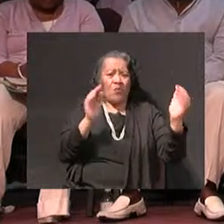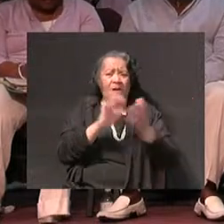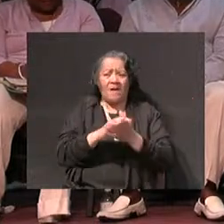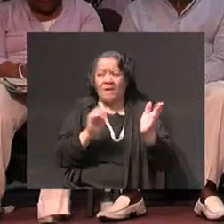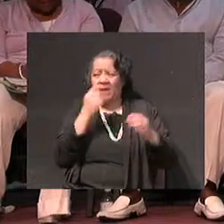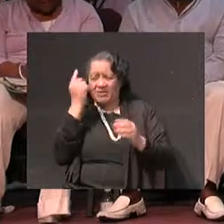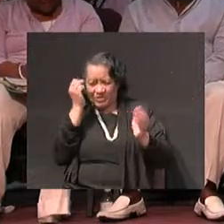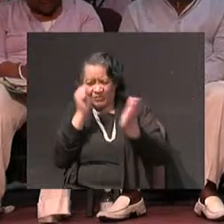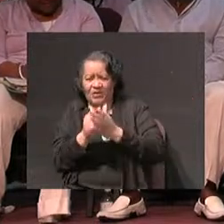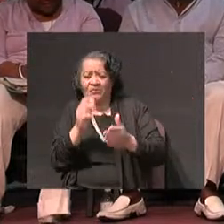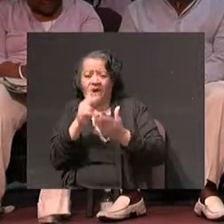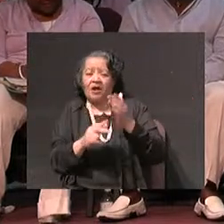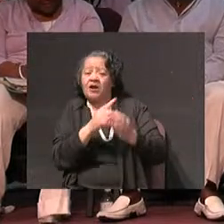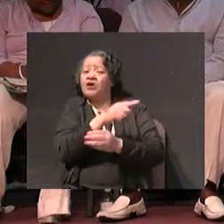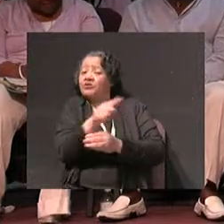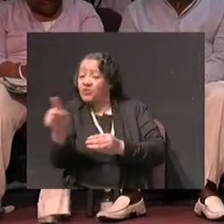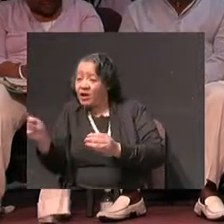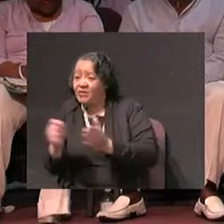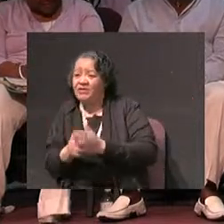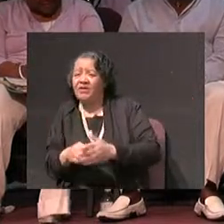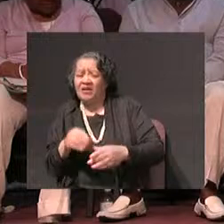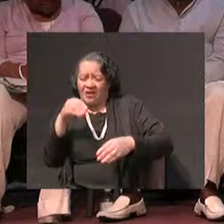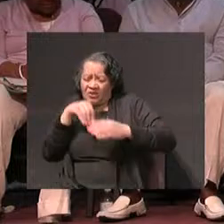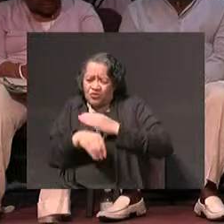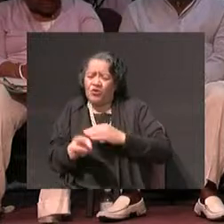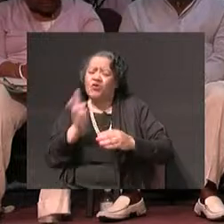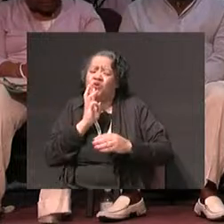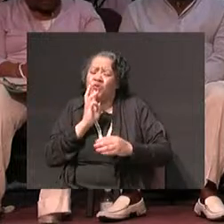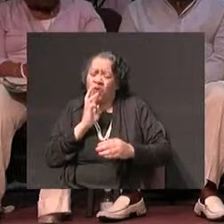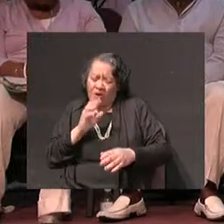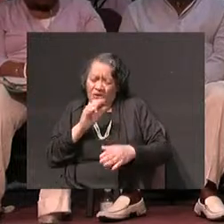And the only reason why some of you are treading water,